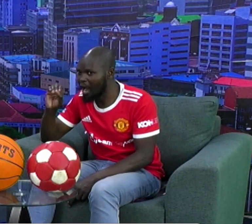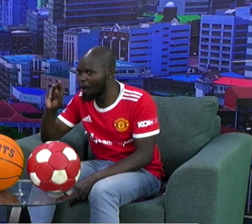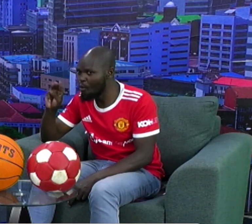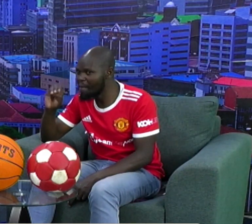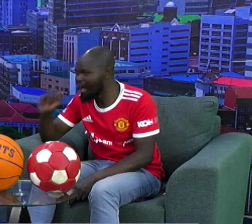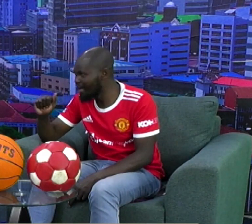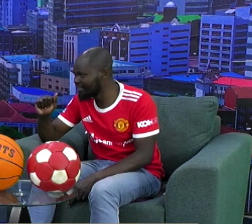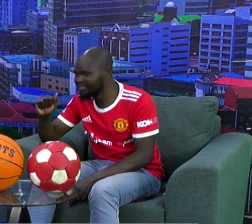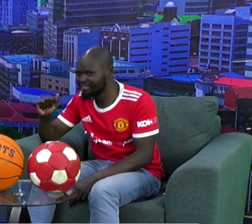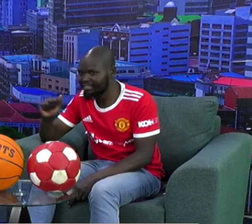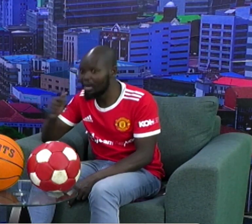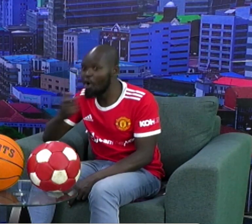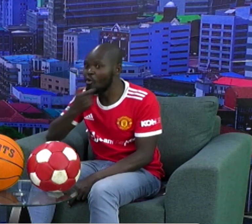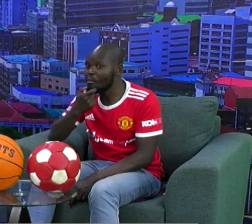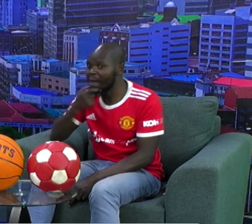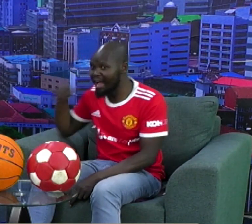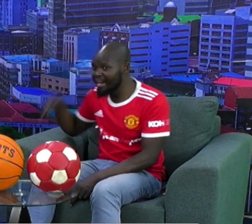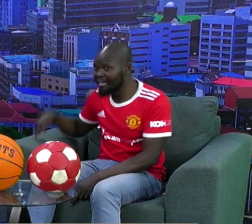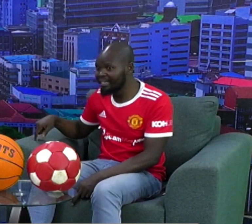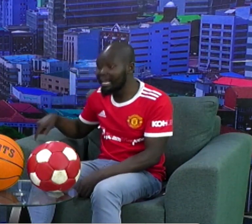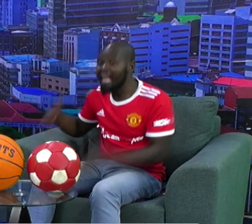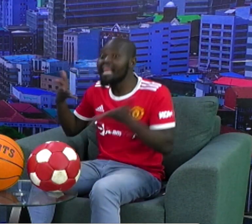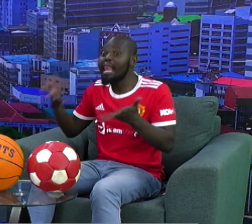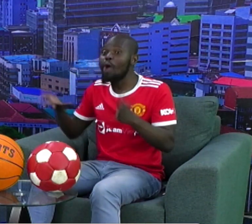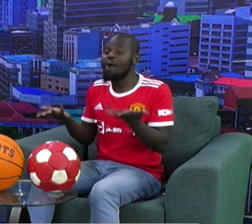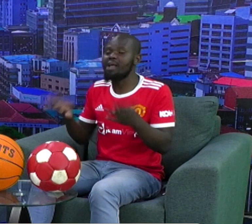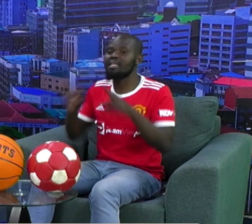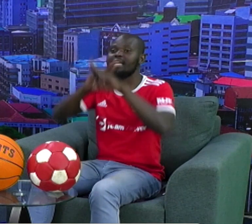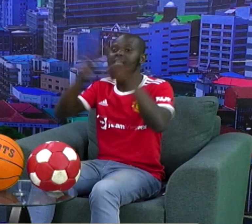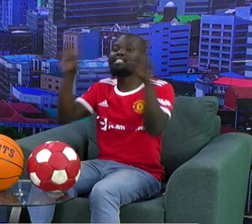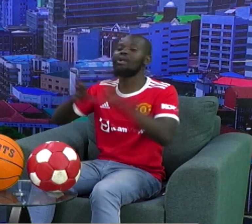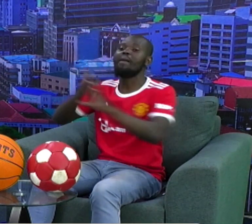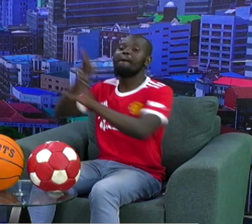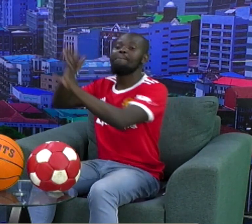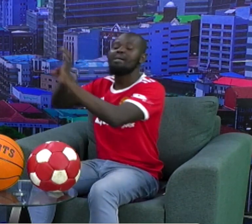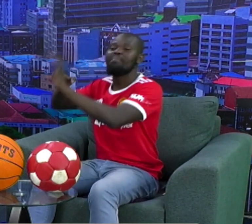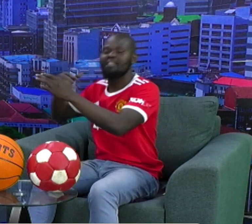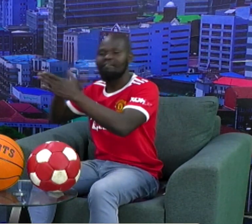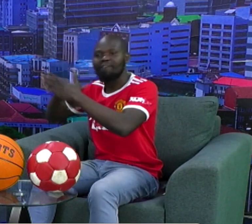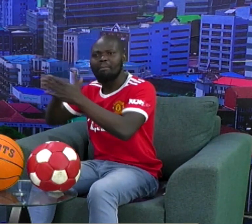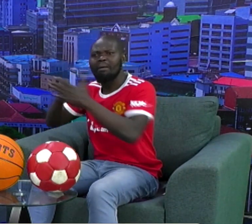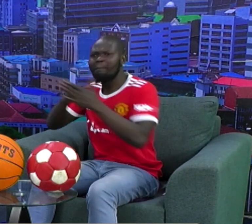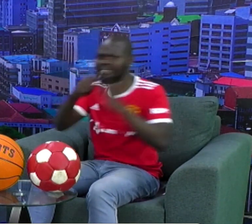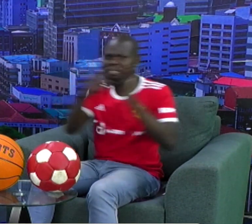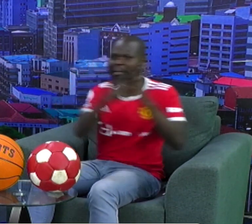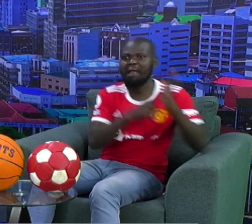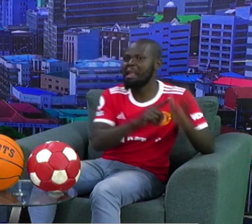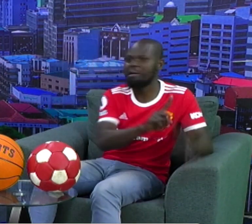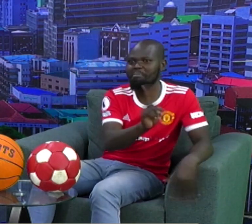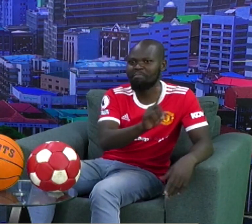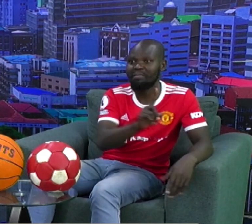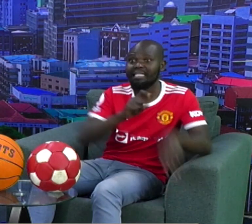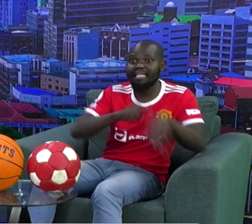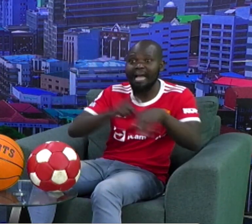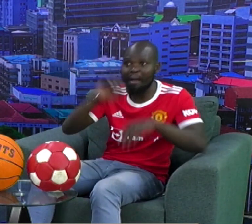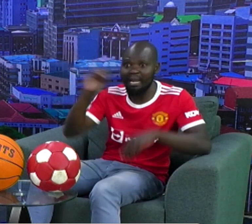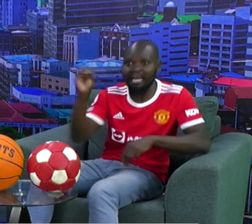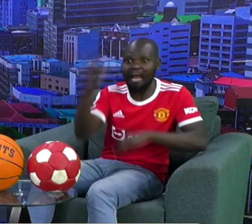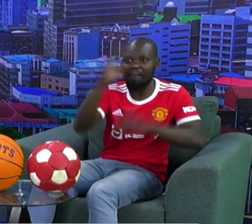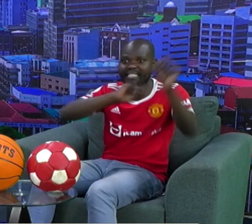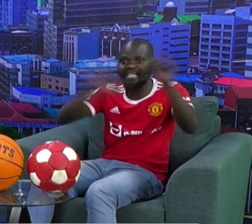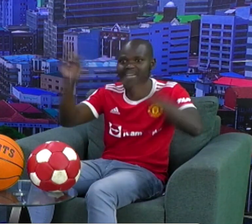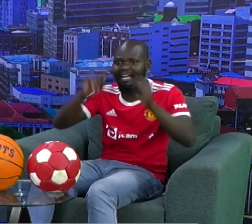didn't select a lot of people from Tusker. Ouma, now he's participating in the international football.